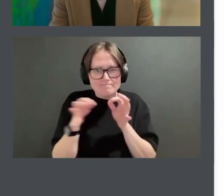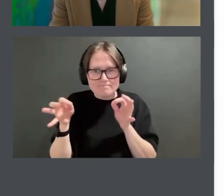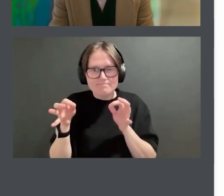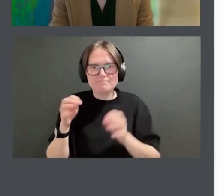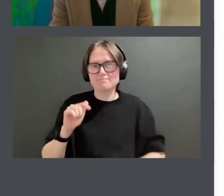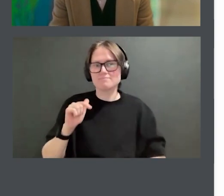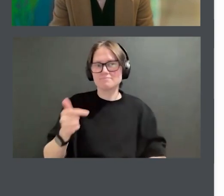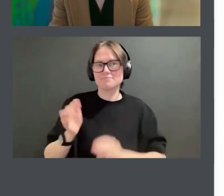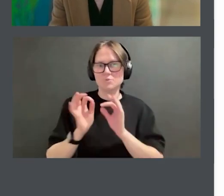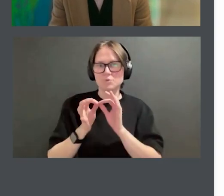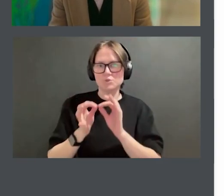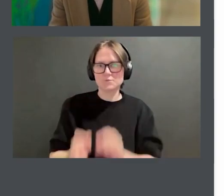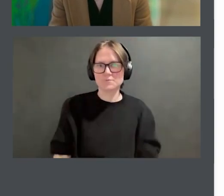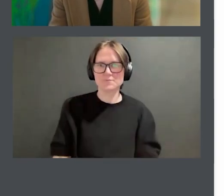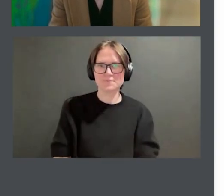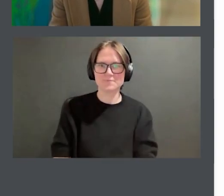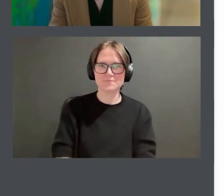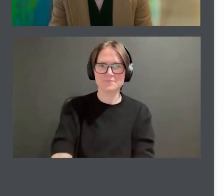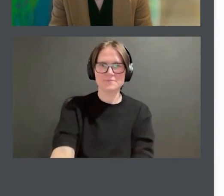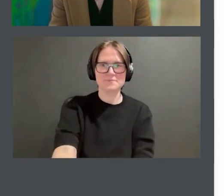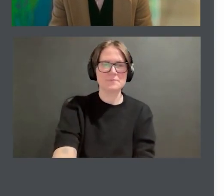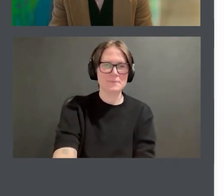a question that can be,